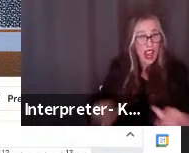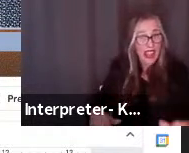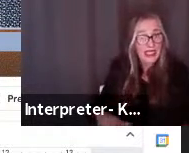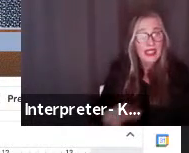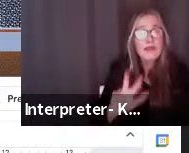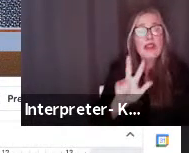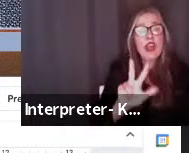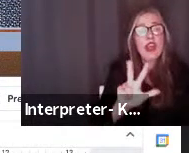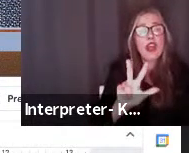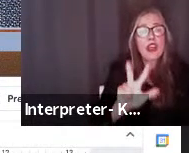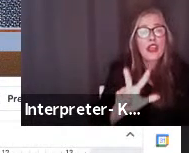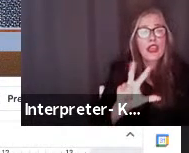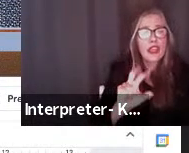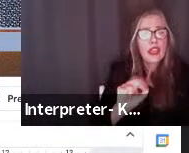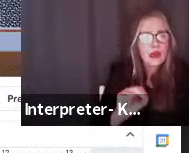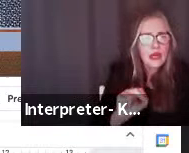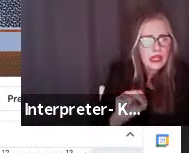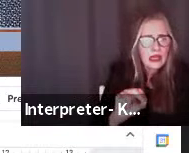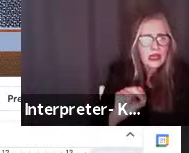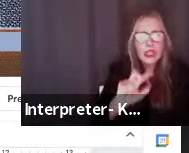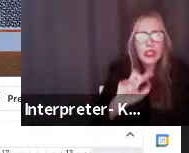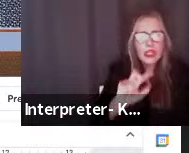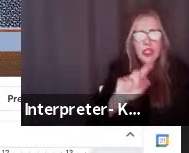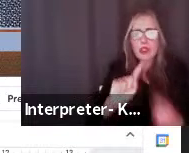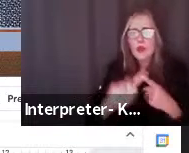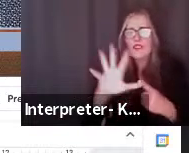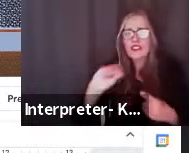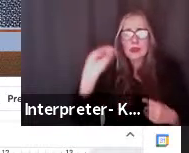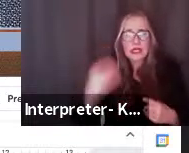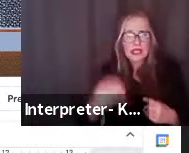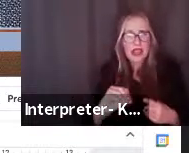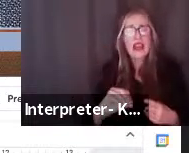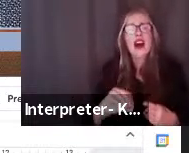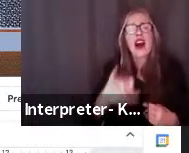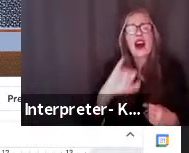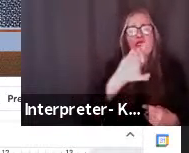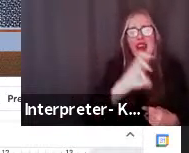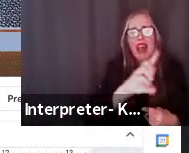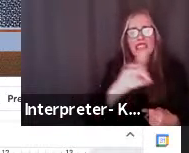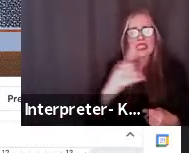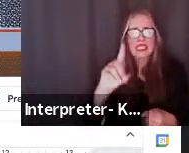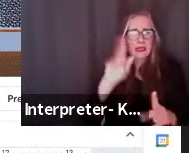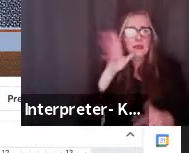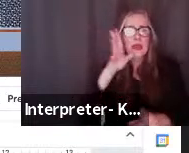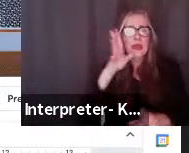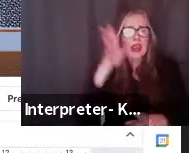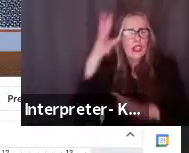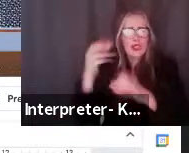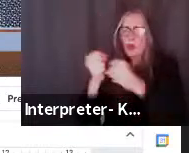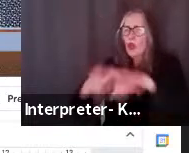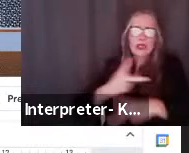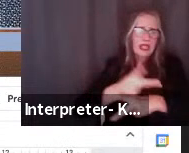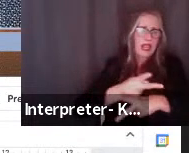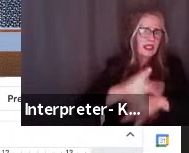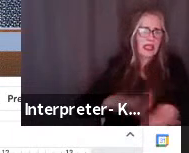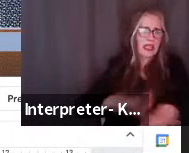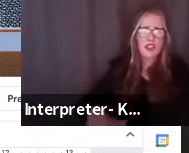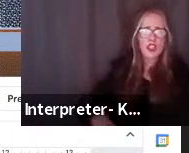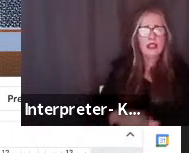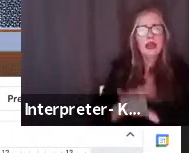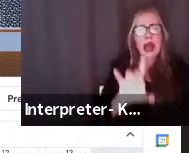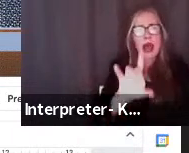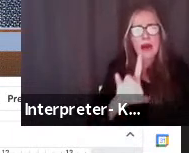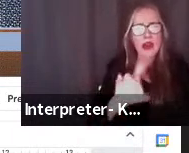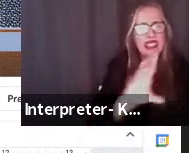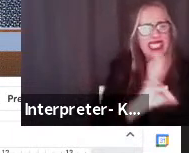intellectually or developmentally disabled parents are believed to lose custody of their children seventy to eighty percent of parents with psychiatric disability that